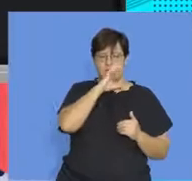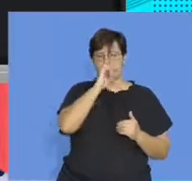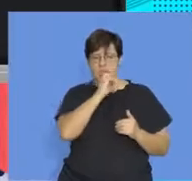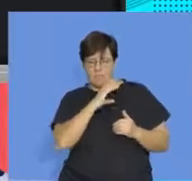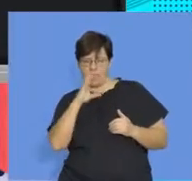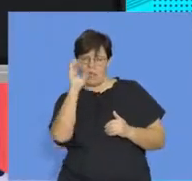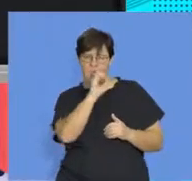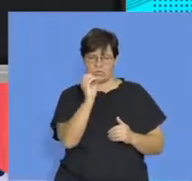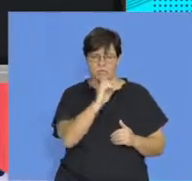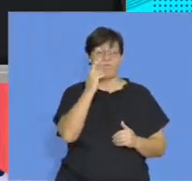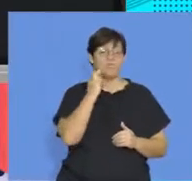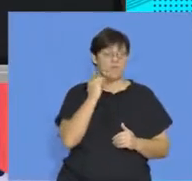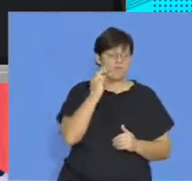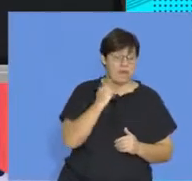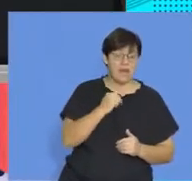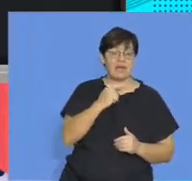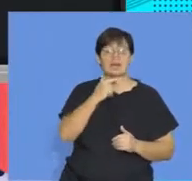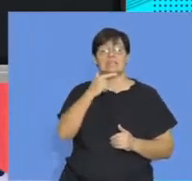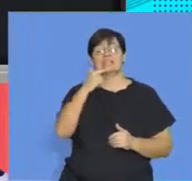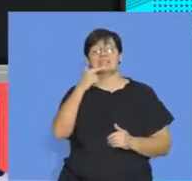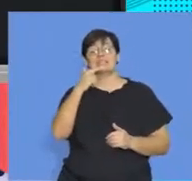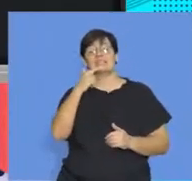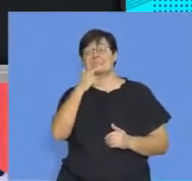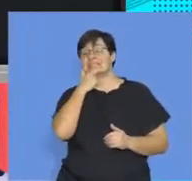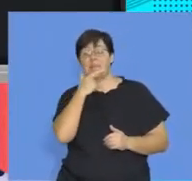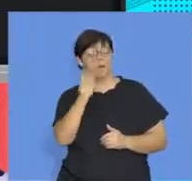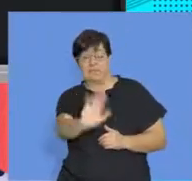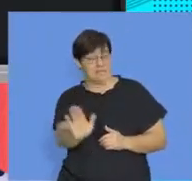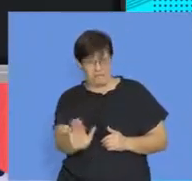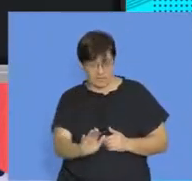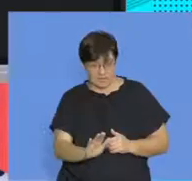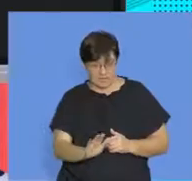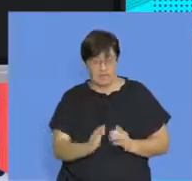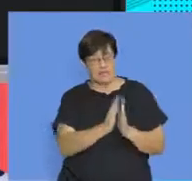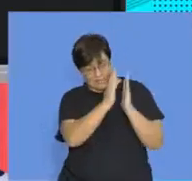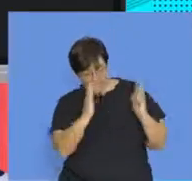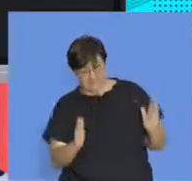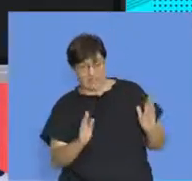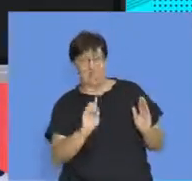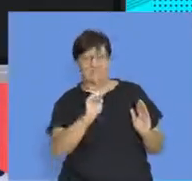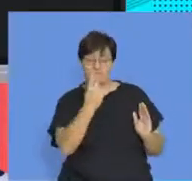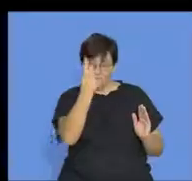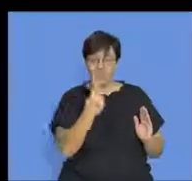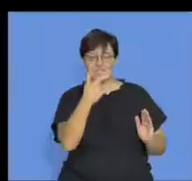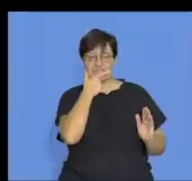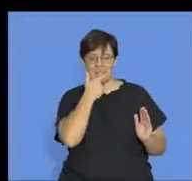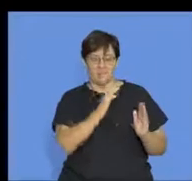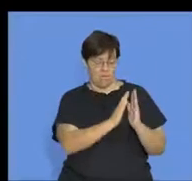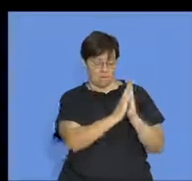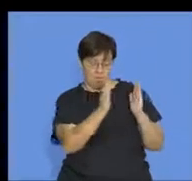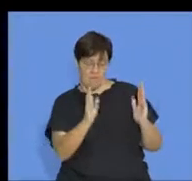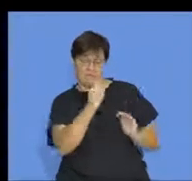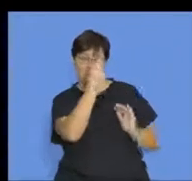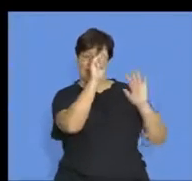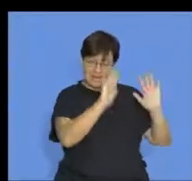July, August, September, October, November, not December, because it's the 1st of December.